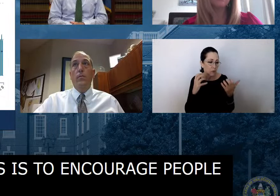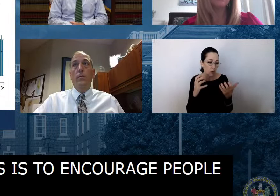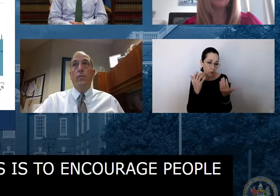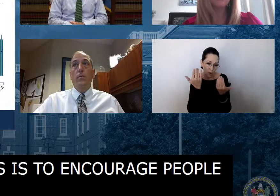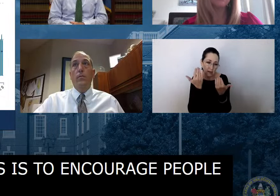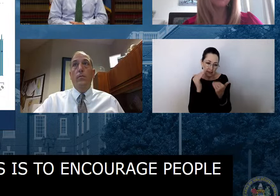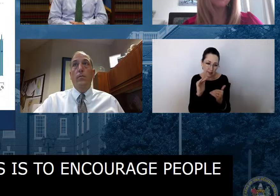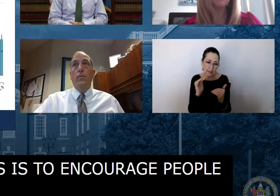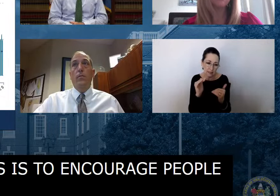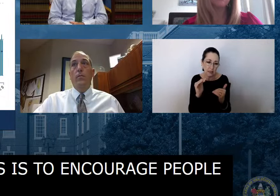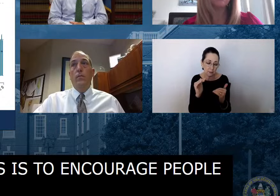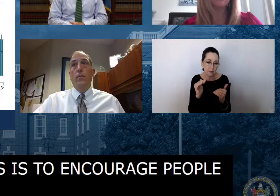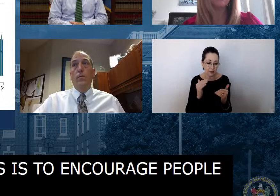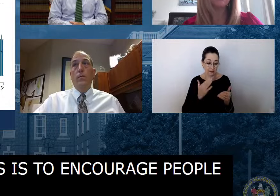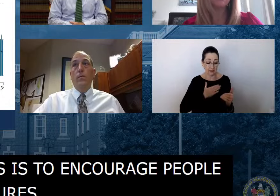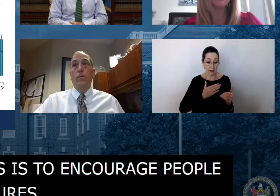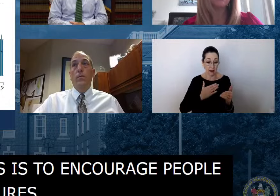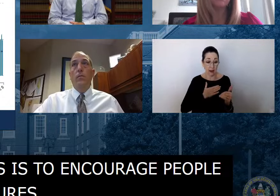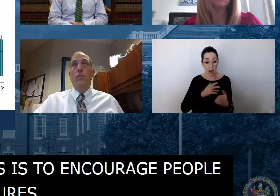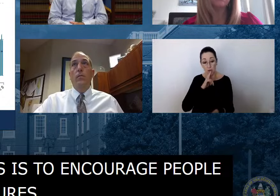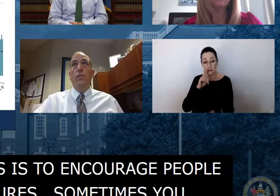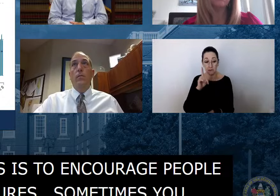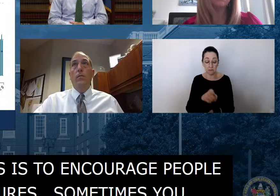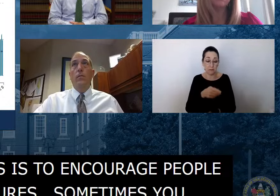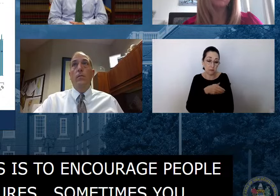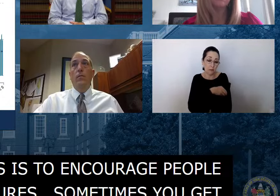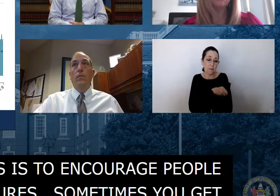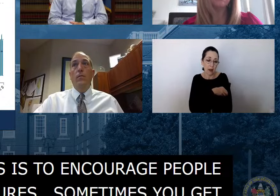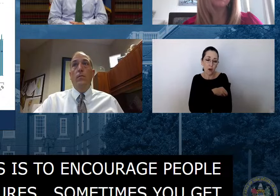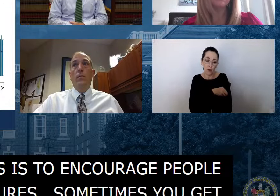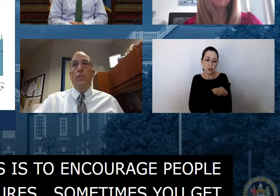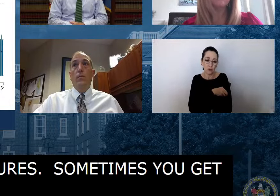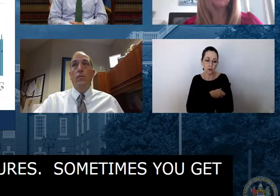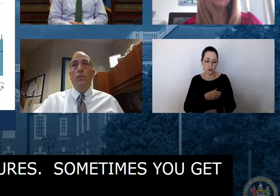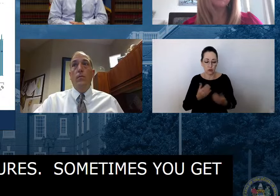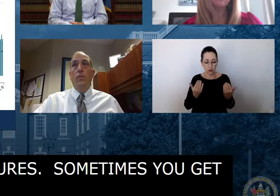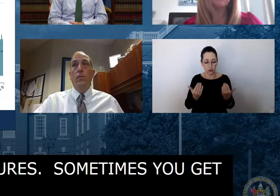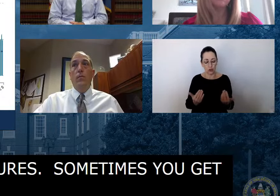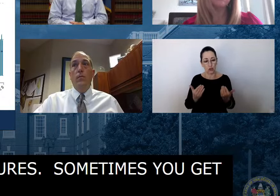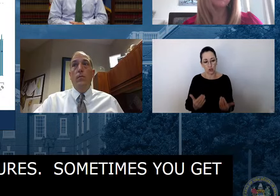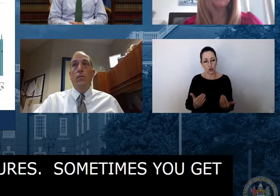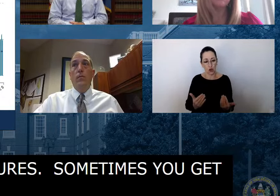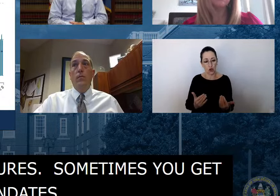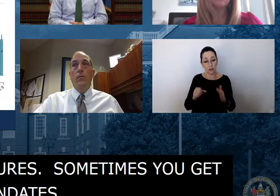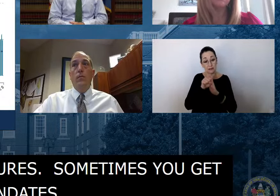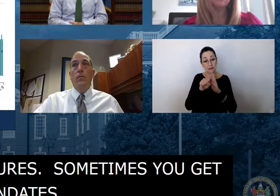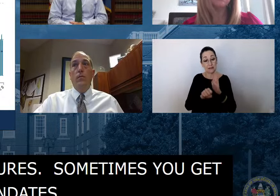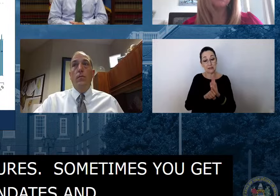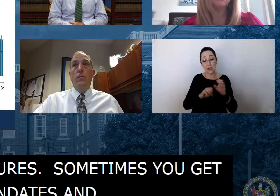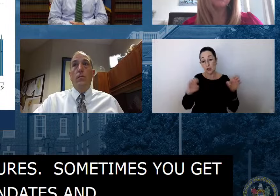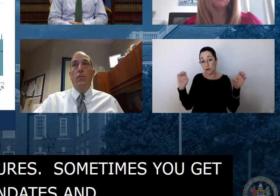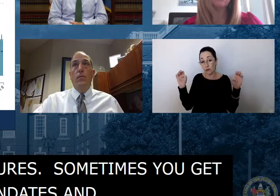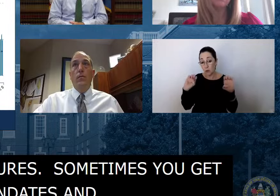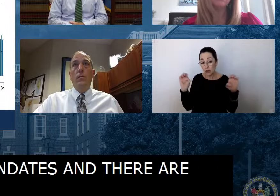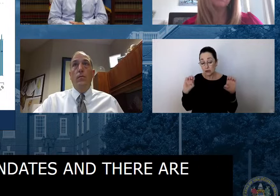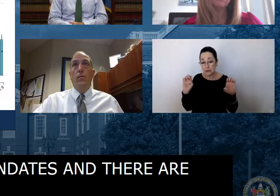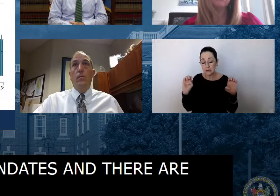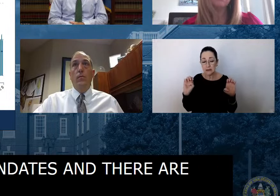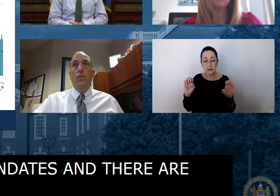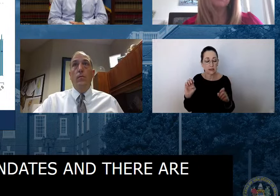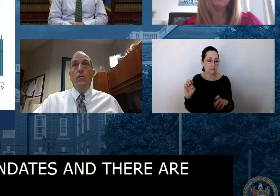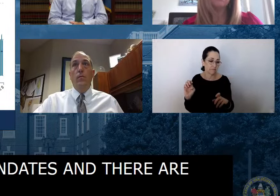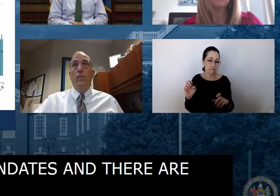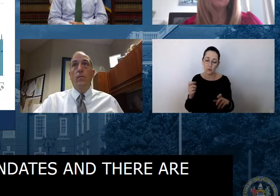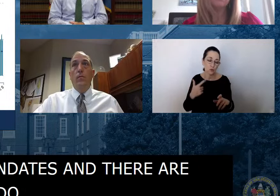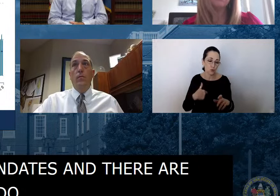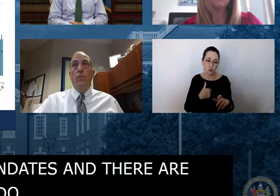what we can do under the current limited state of emergency declaration. So we're just